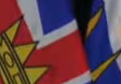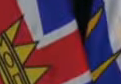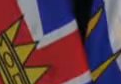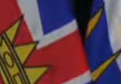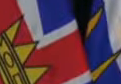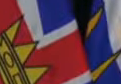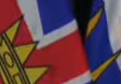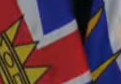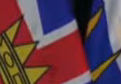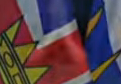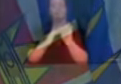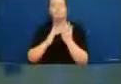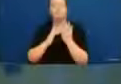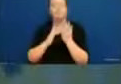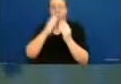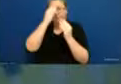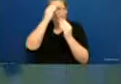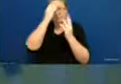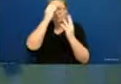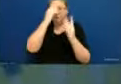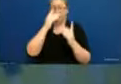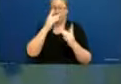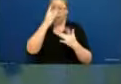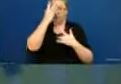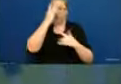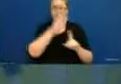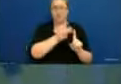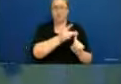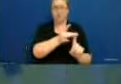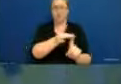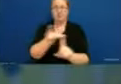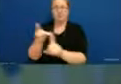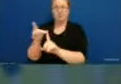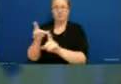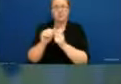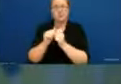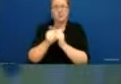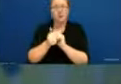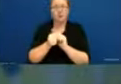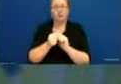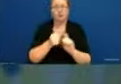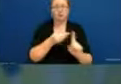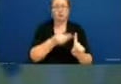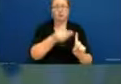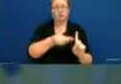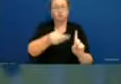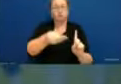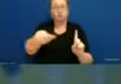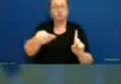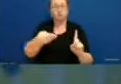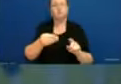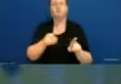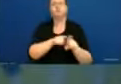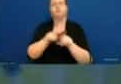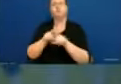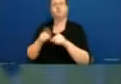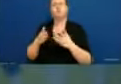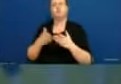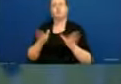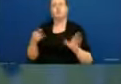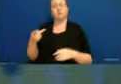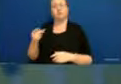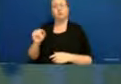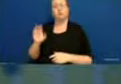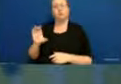and some insight into where we're seeing cases being transmitted, and some of the data that we're using in public health